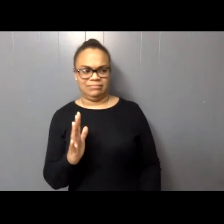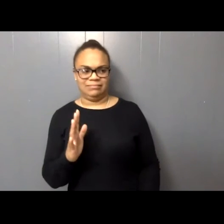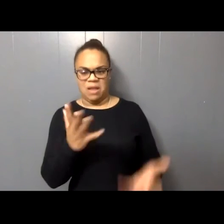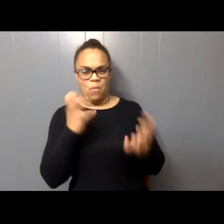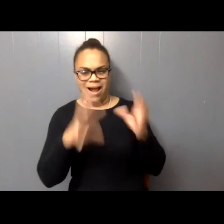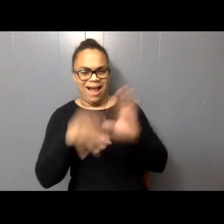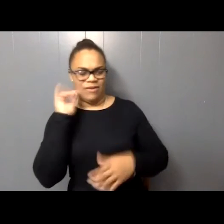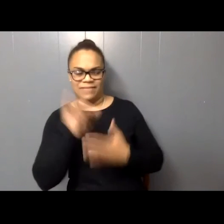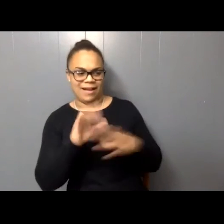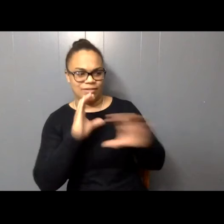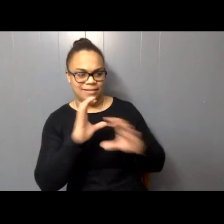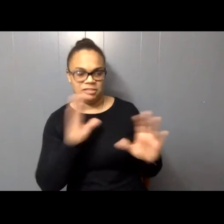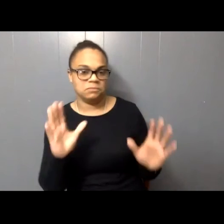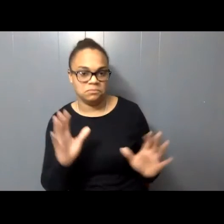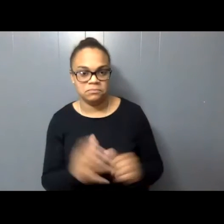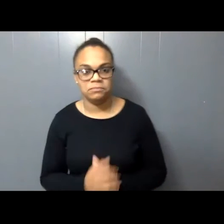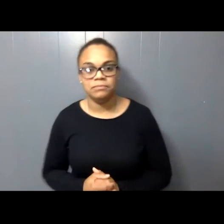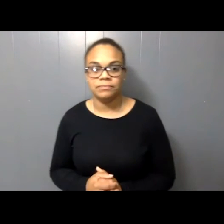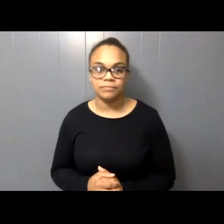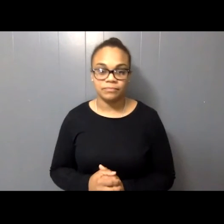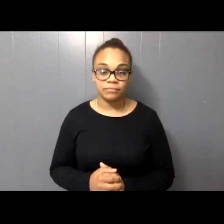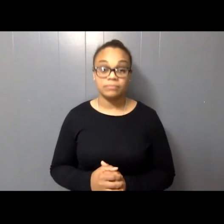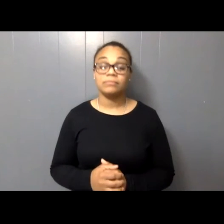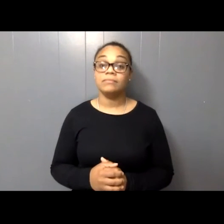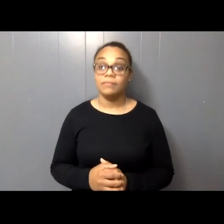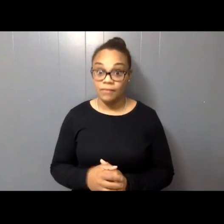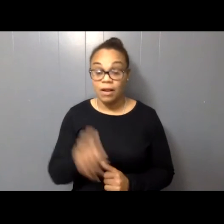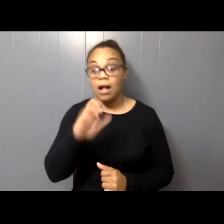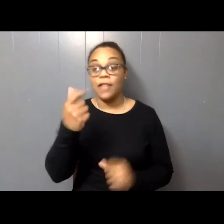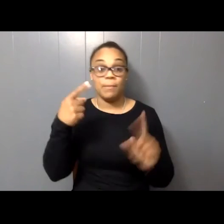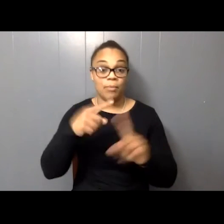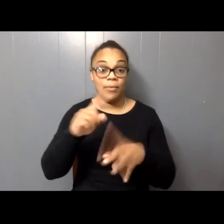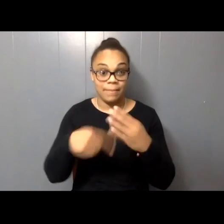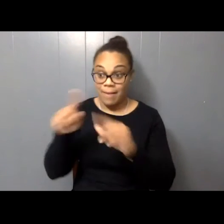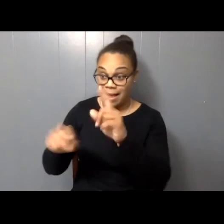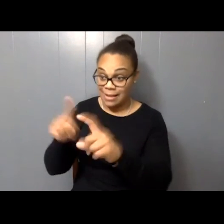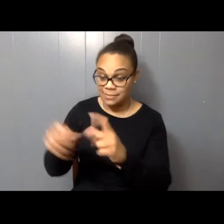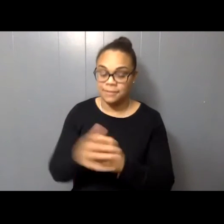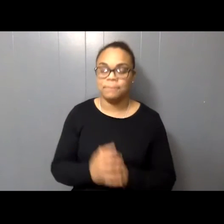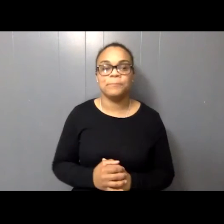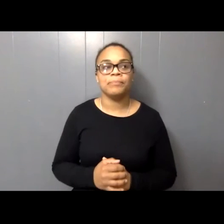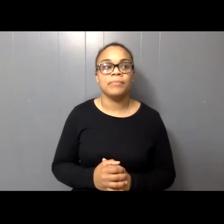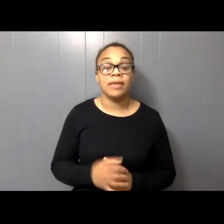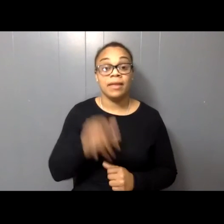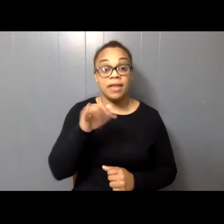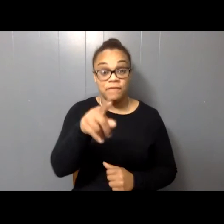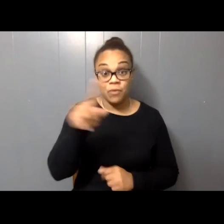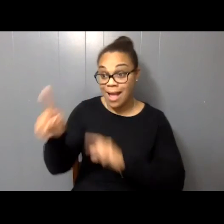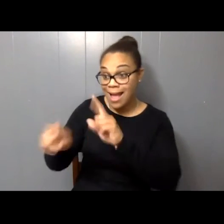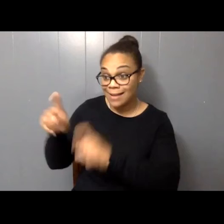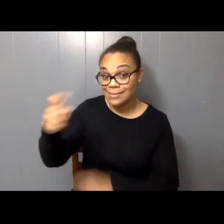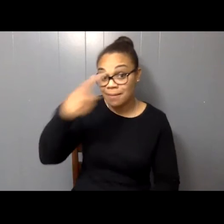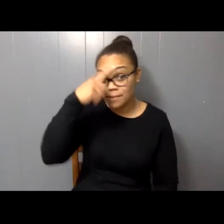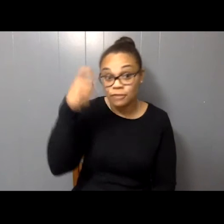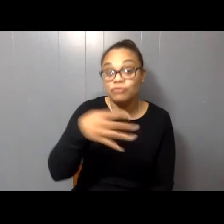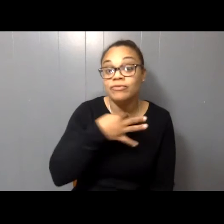And another part of asking questions is genuinely ask them because you're actually curious. Don't ask them because